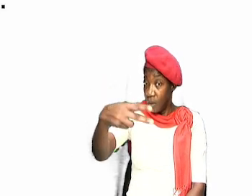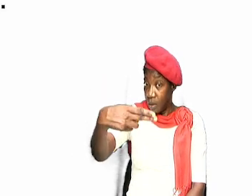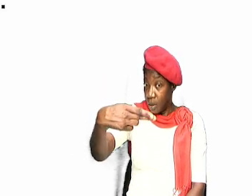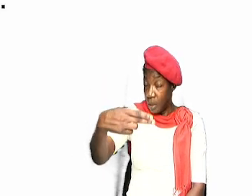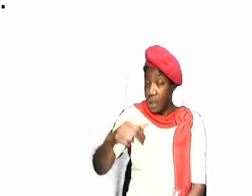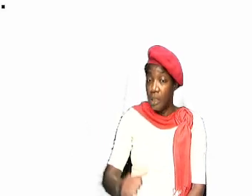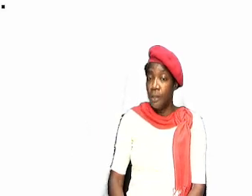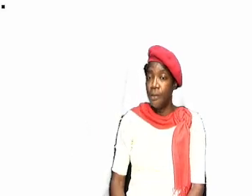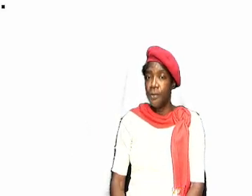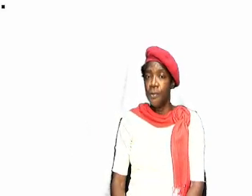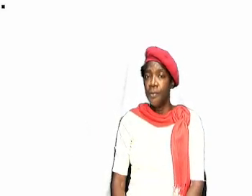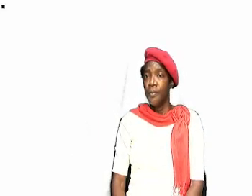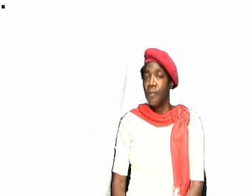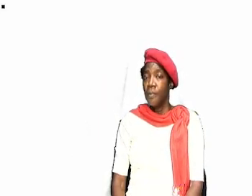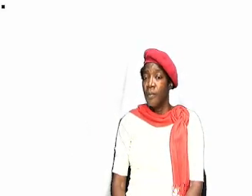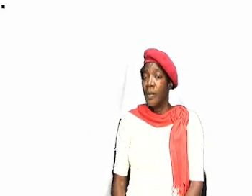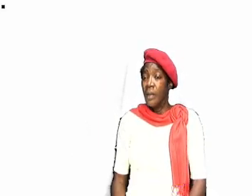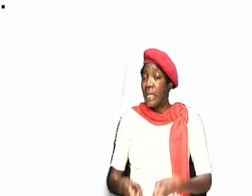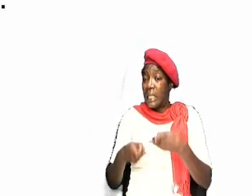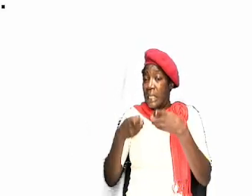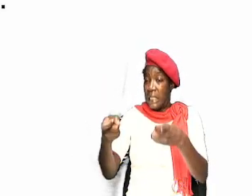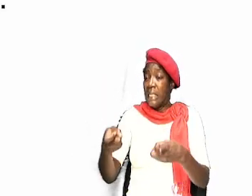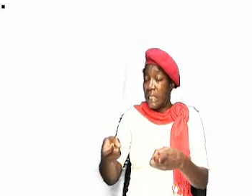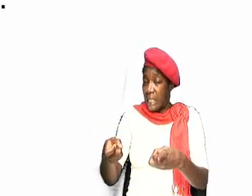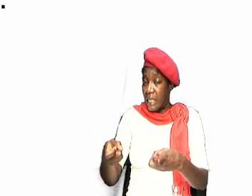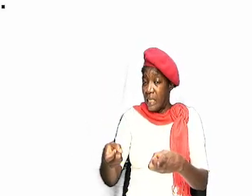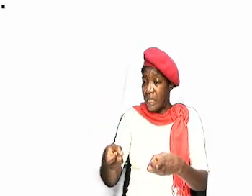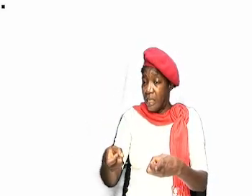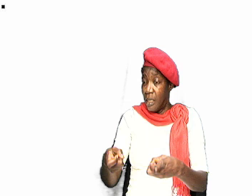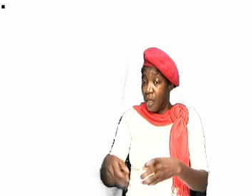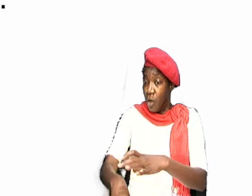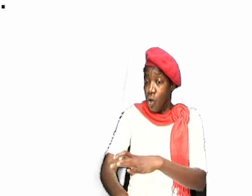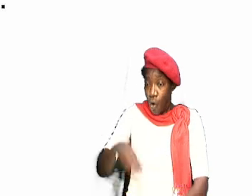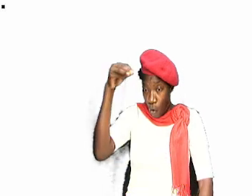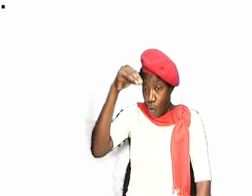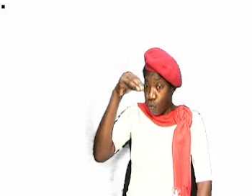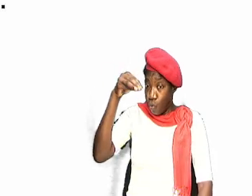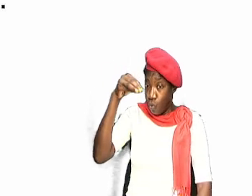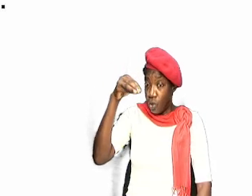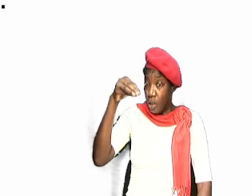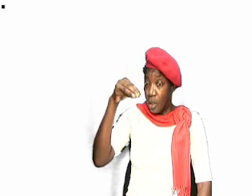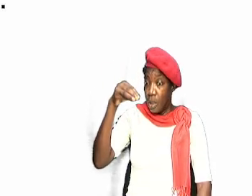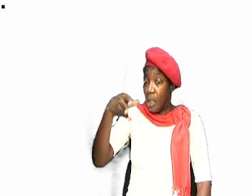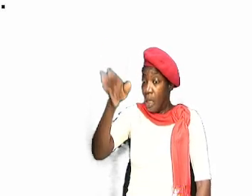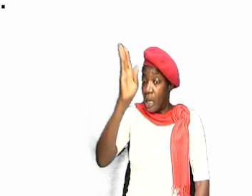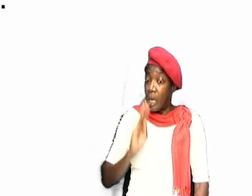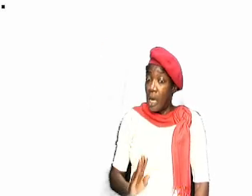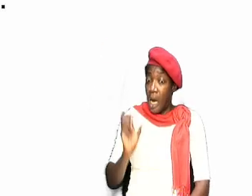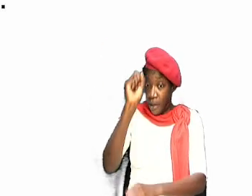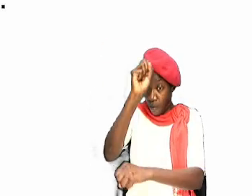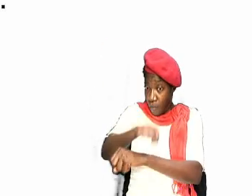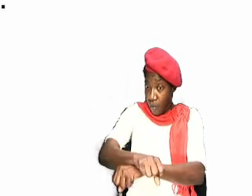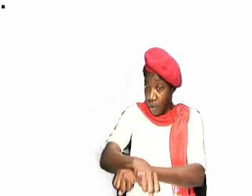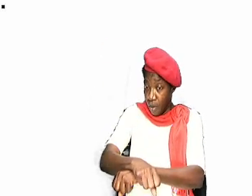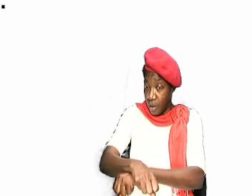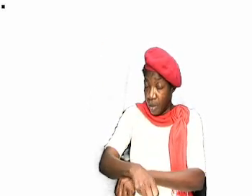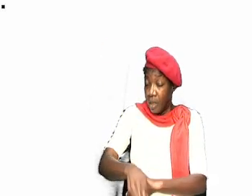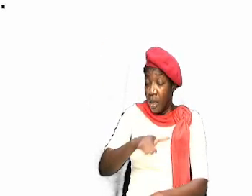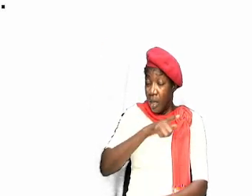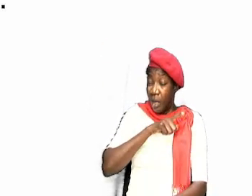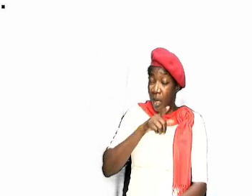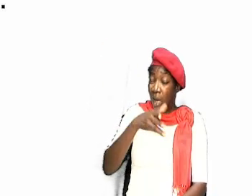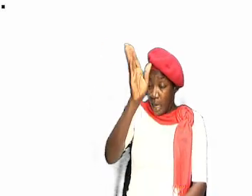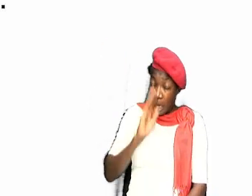of hand that is when God acted. It was the same thing in Genesis when God looked down and saw